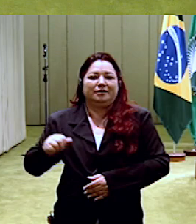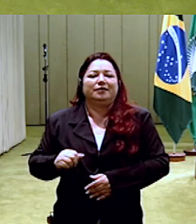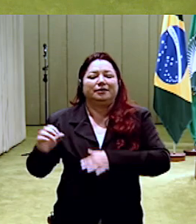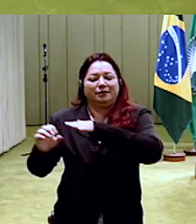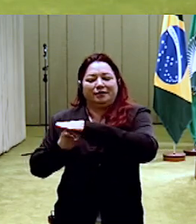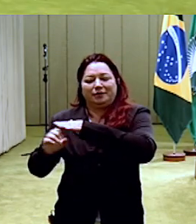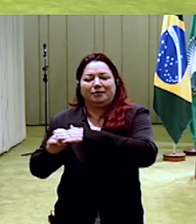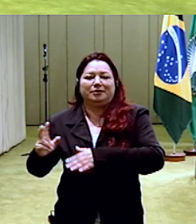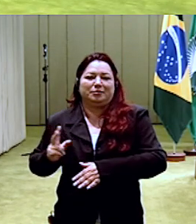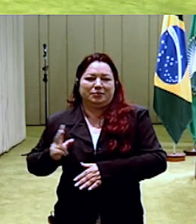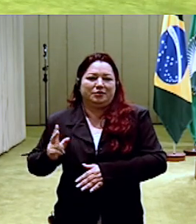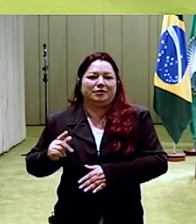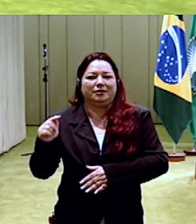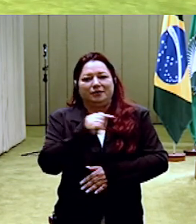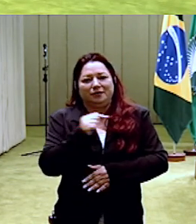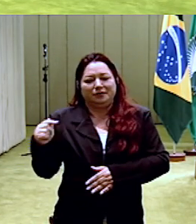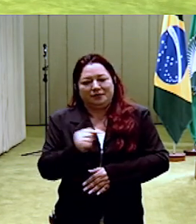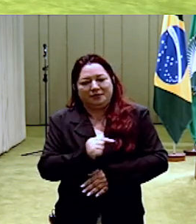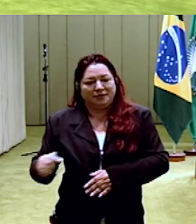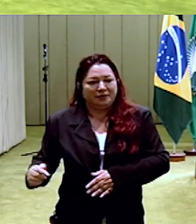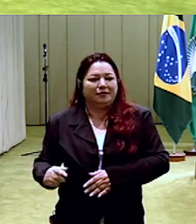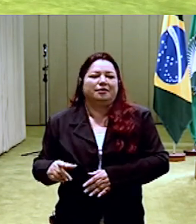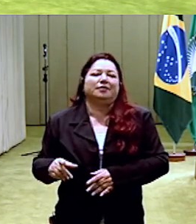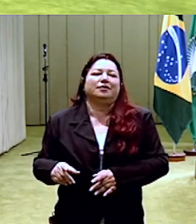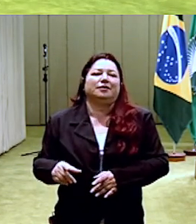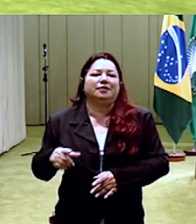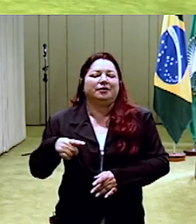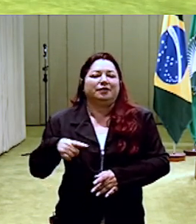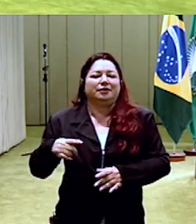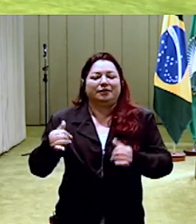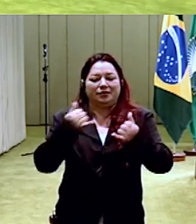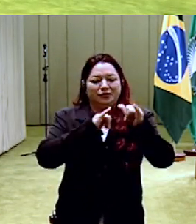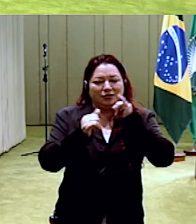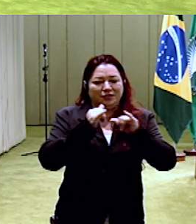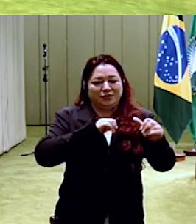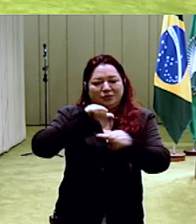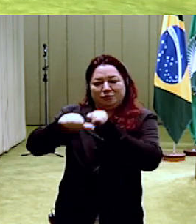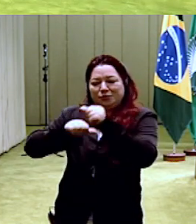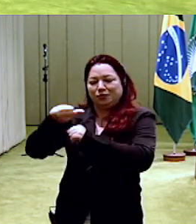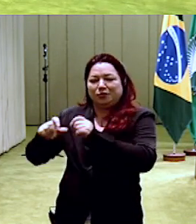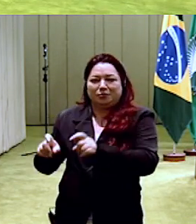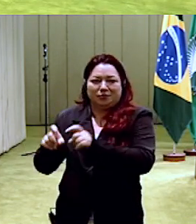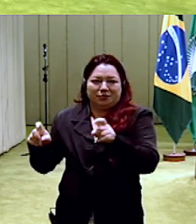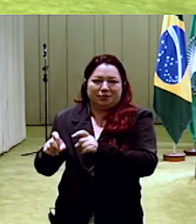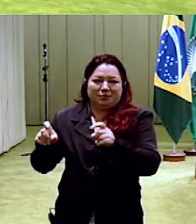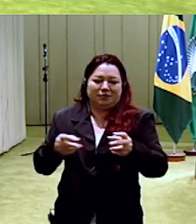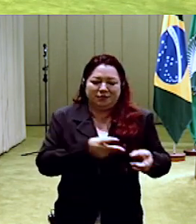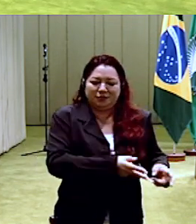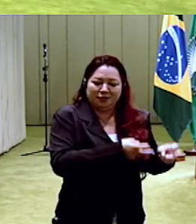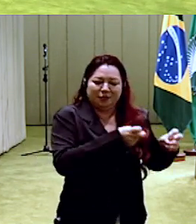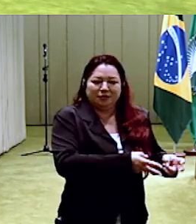have diversified from the energy sector to processing, to the mining sector and